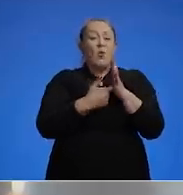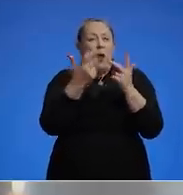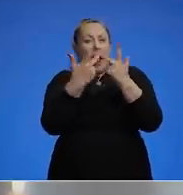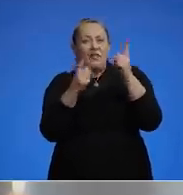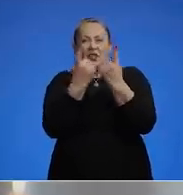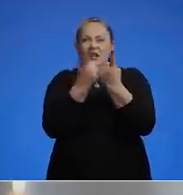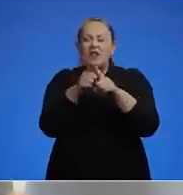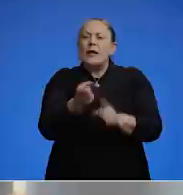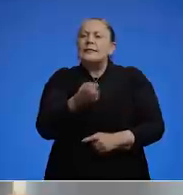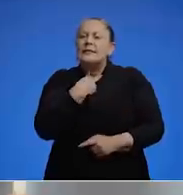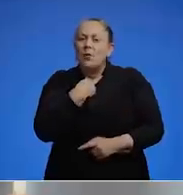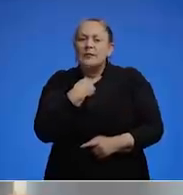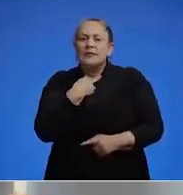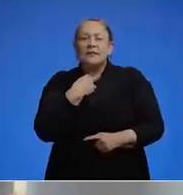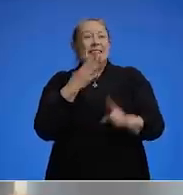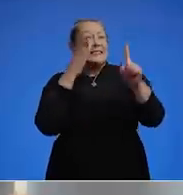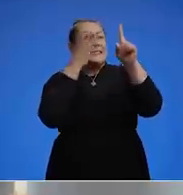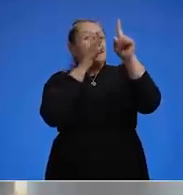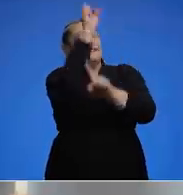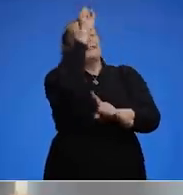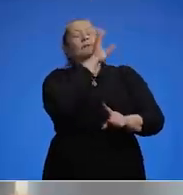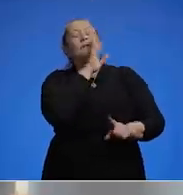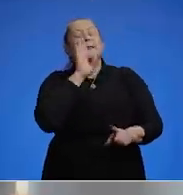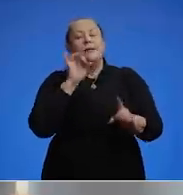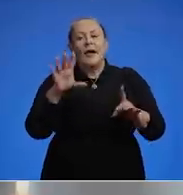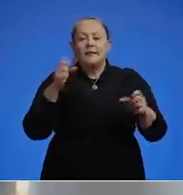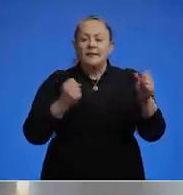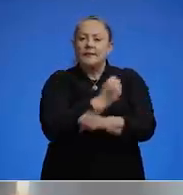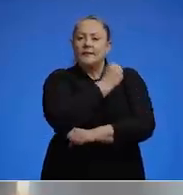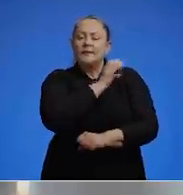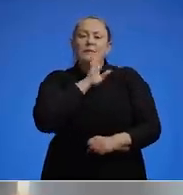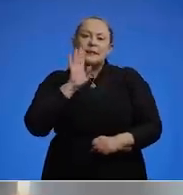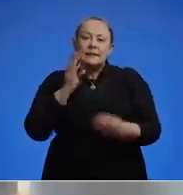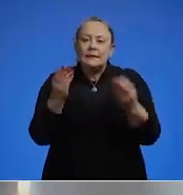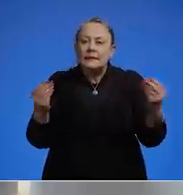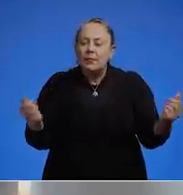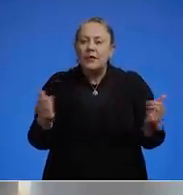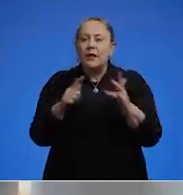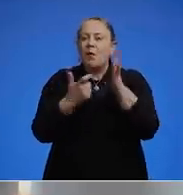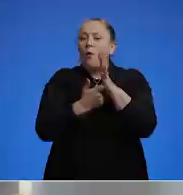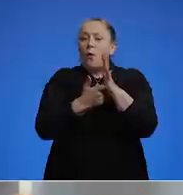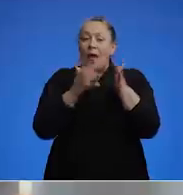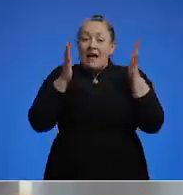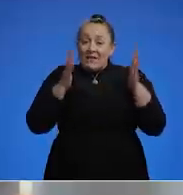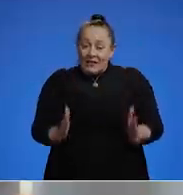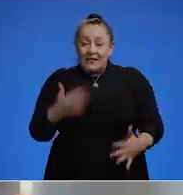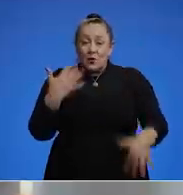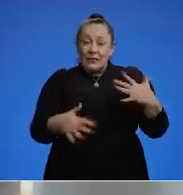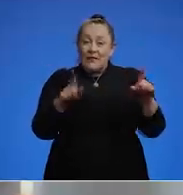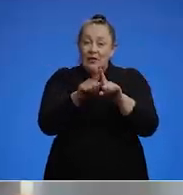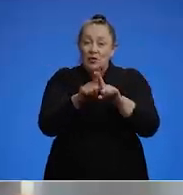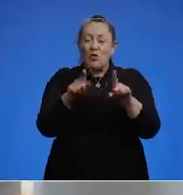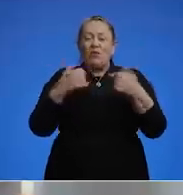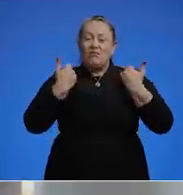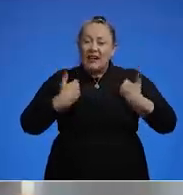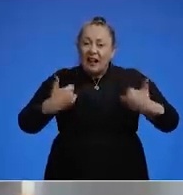various disappointments in life, not achieving some ambition, missing out on an opportunity, as well as the physical sufferings that can come